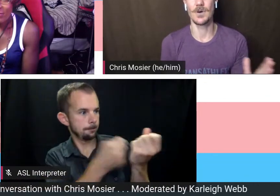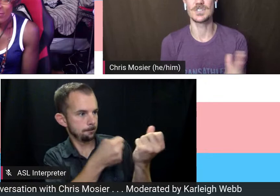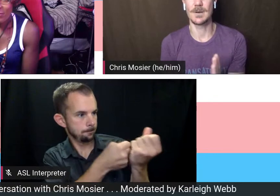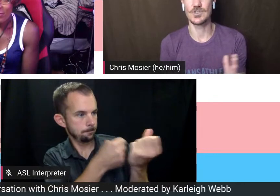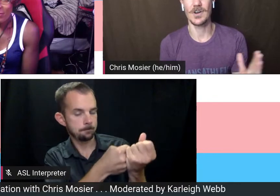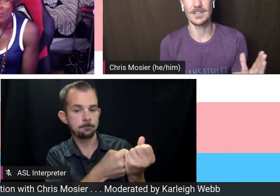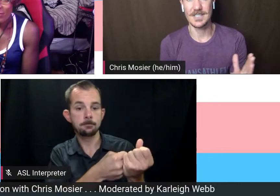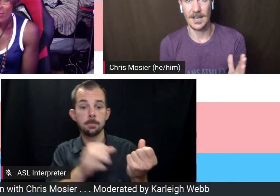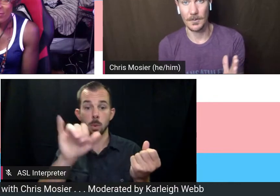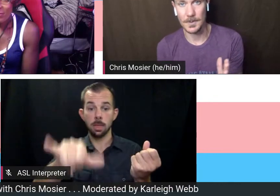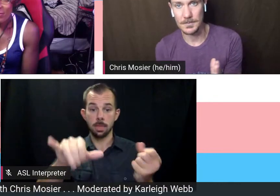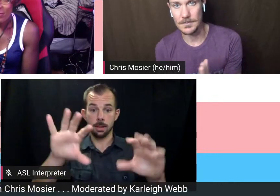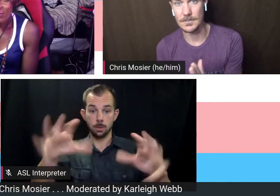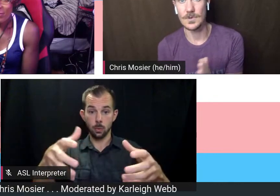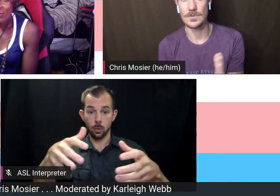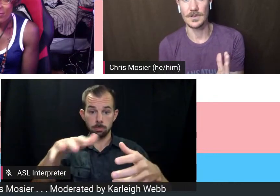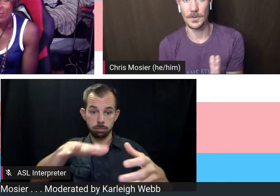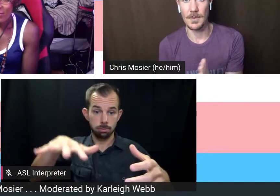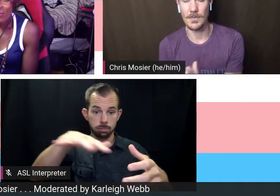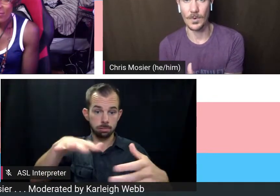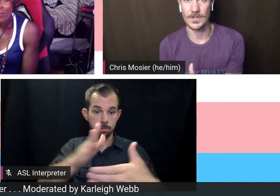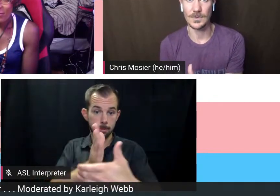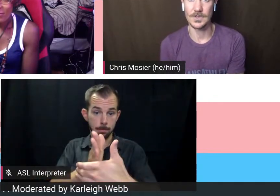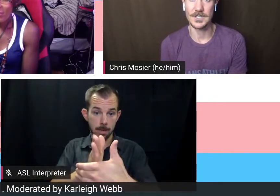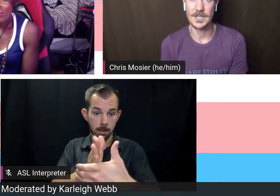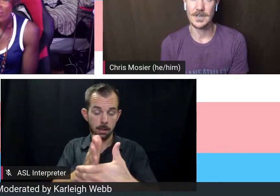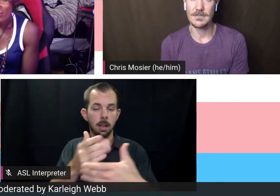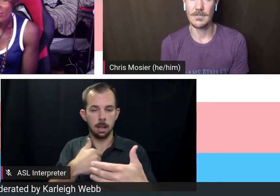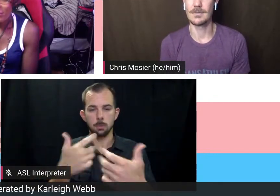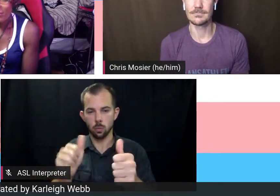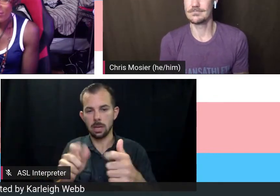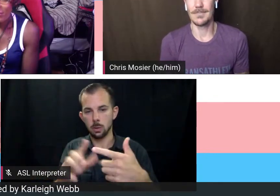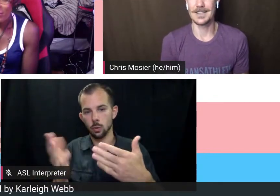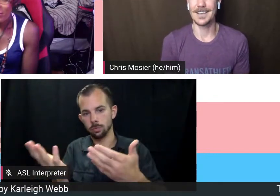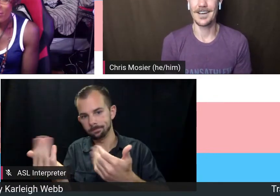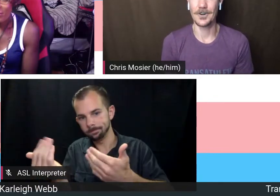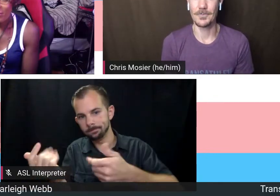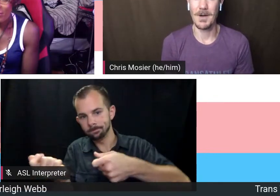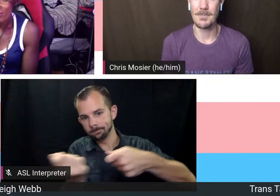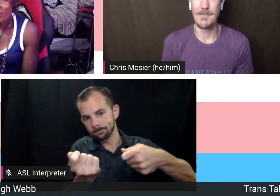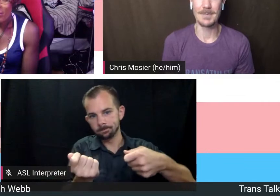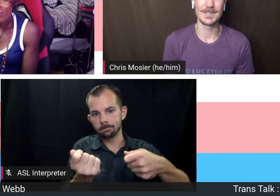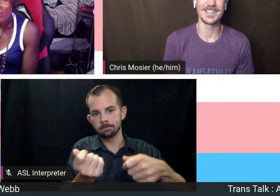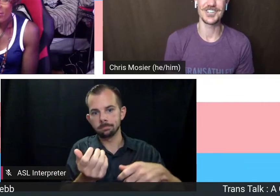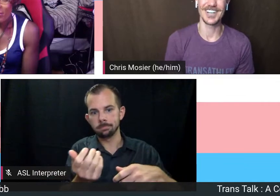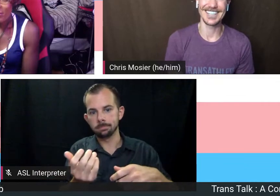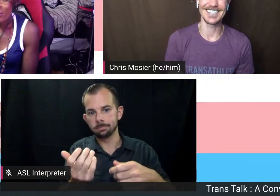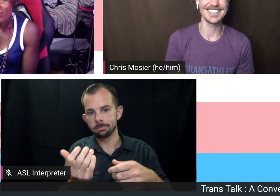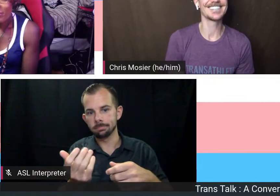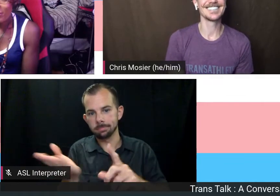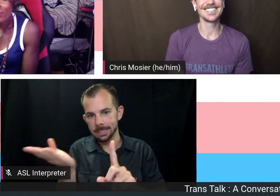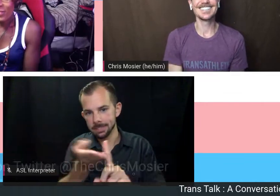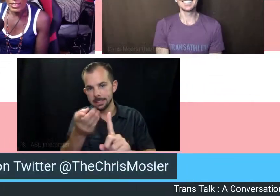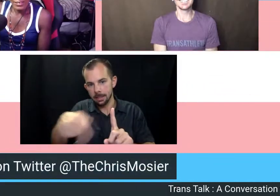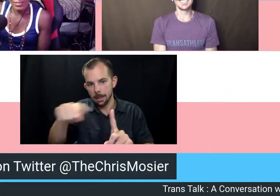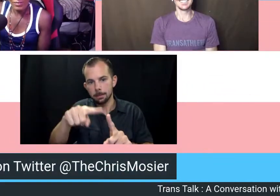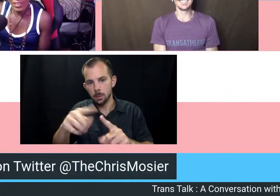those are the folks that I'm trying to help move a little bit more towards my side, or my position, I